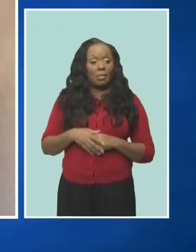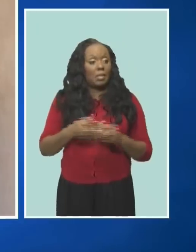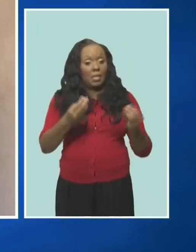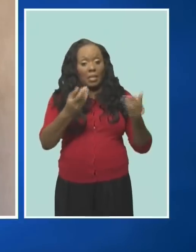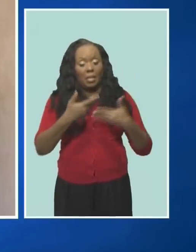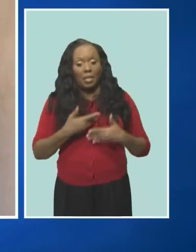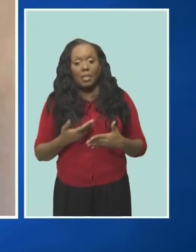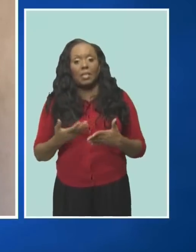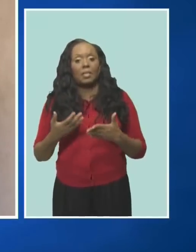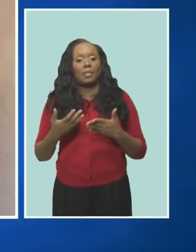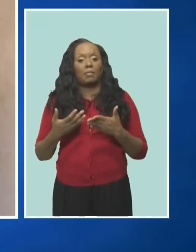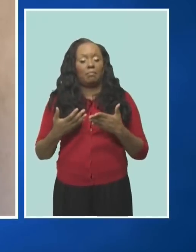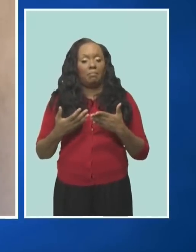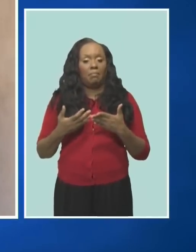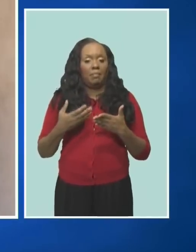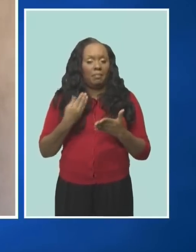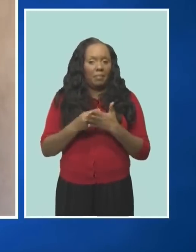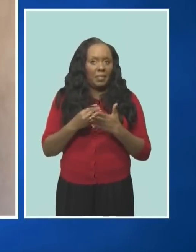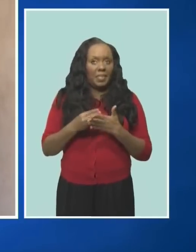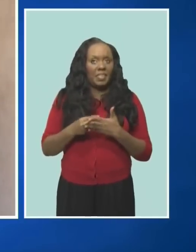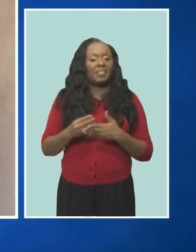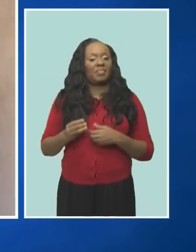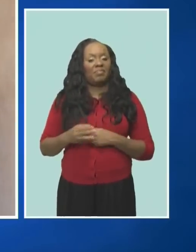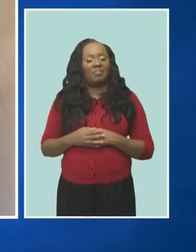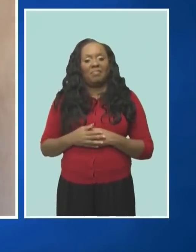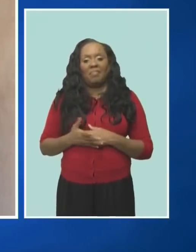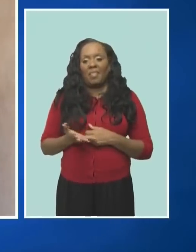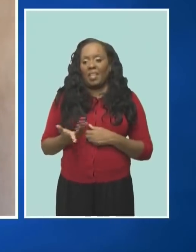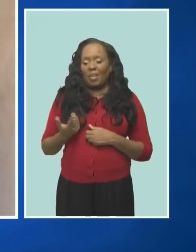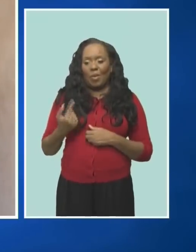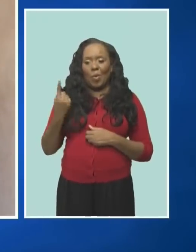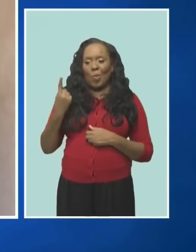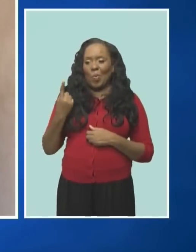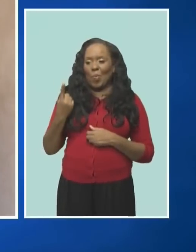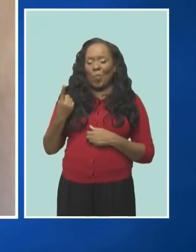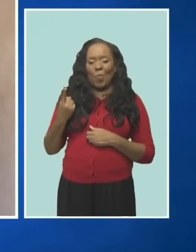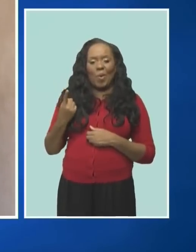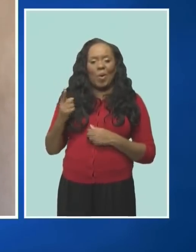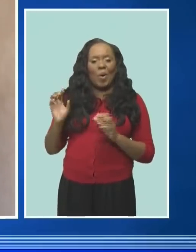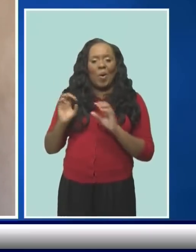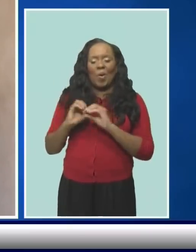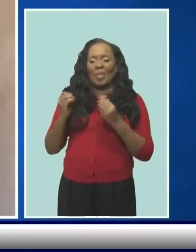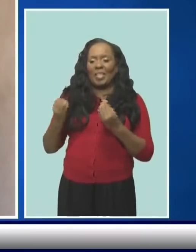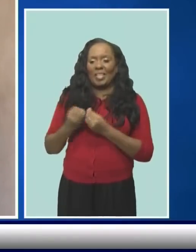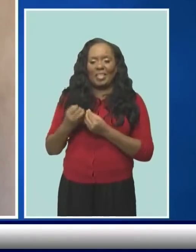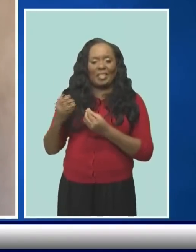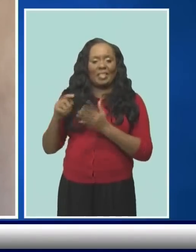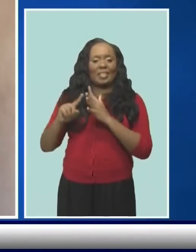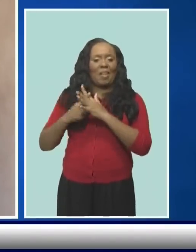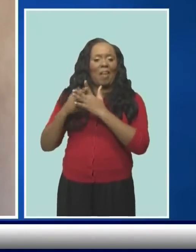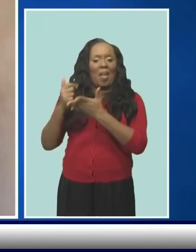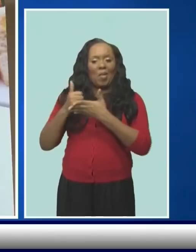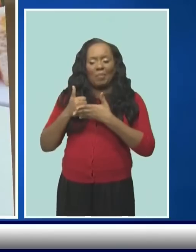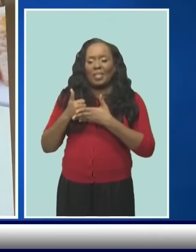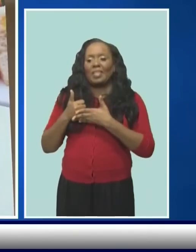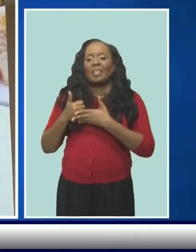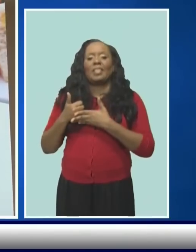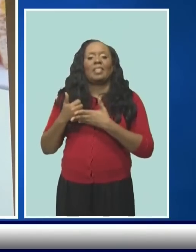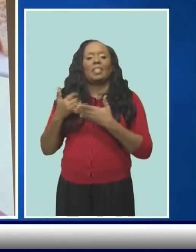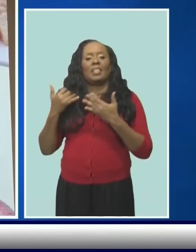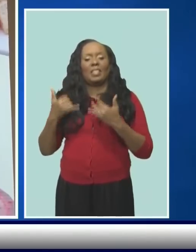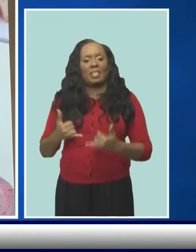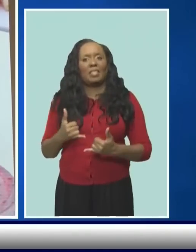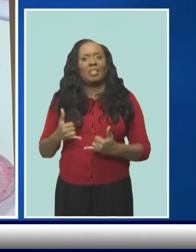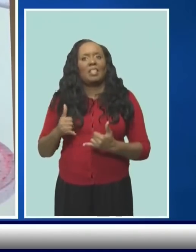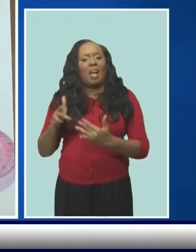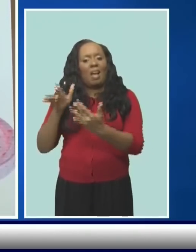one organization as you start off, but then as you begin to develop, then you are transferred on to the other